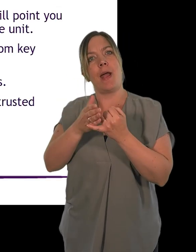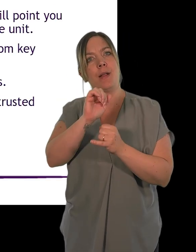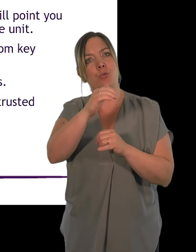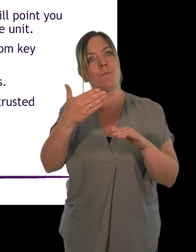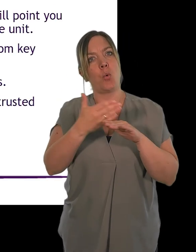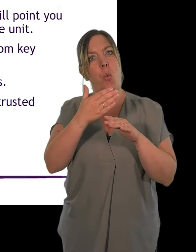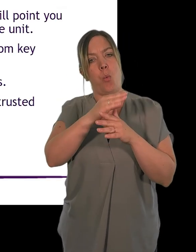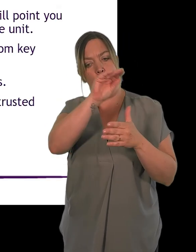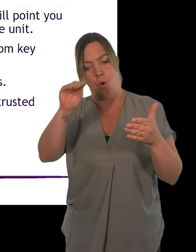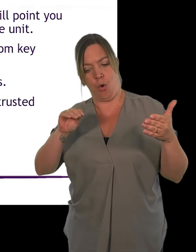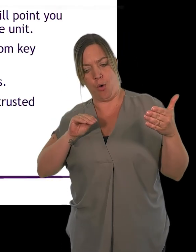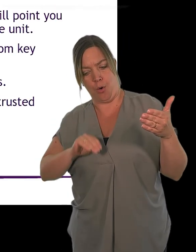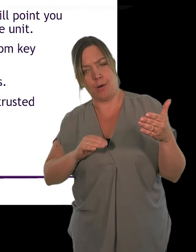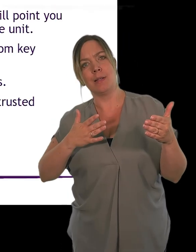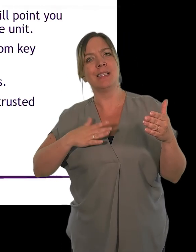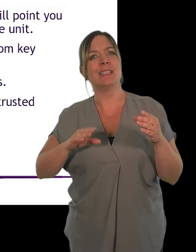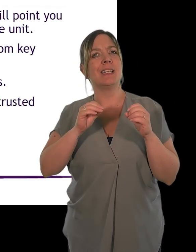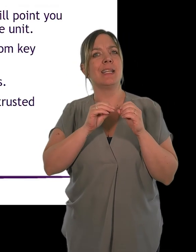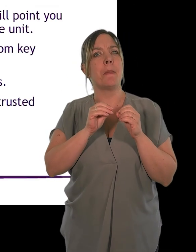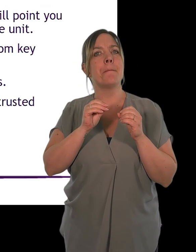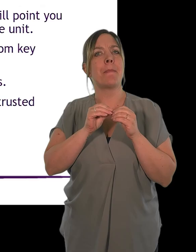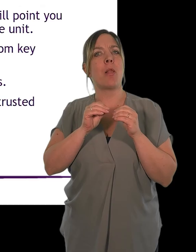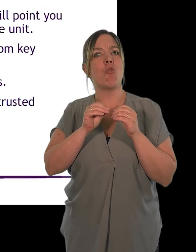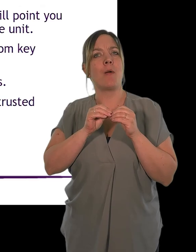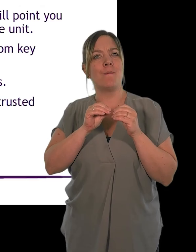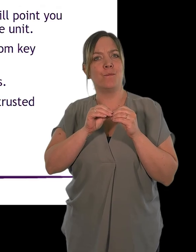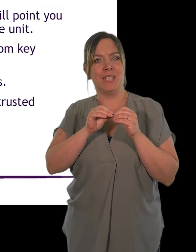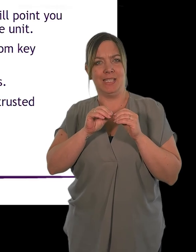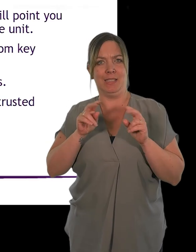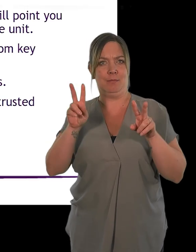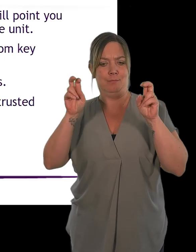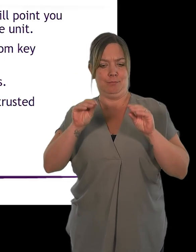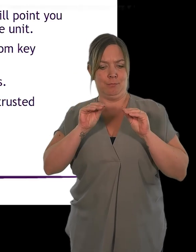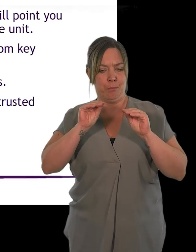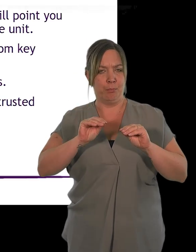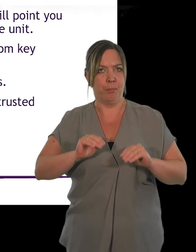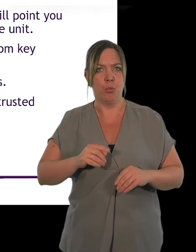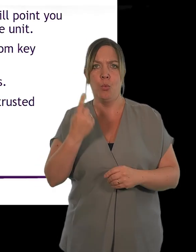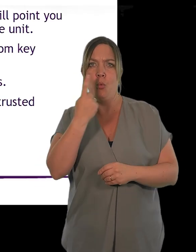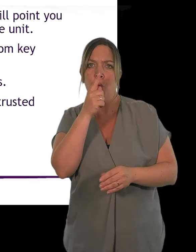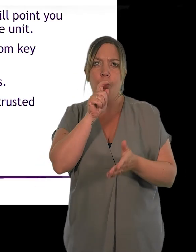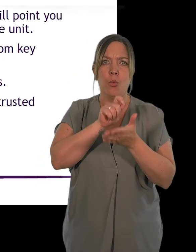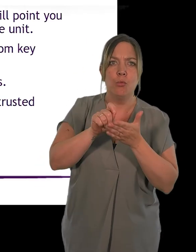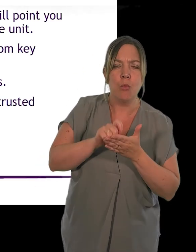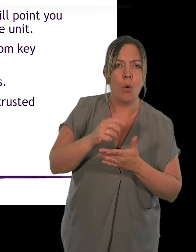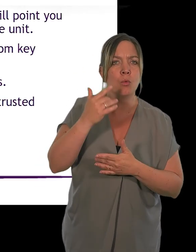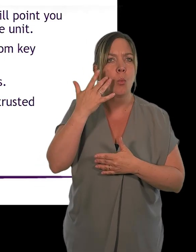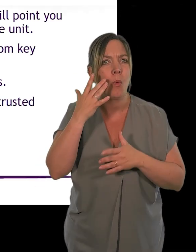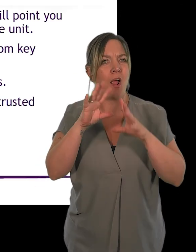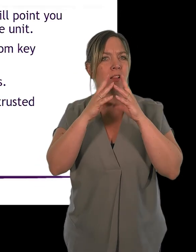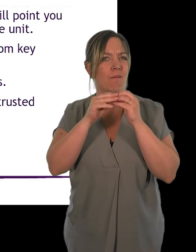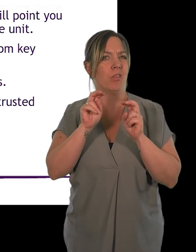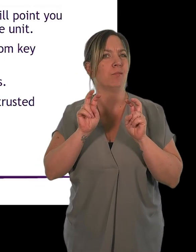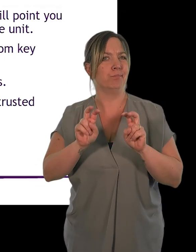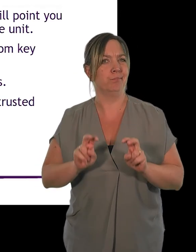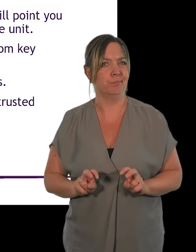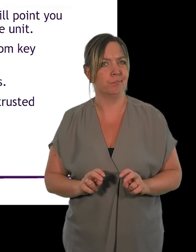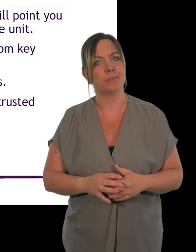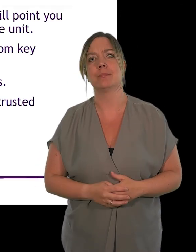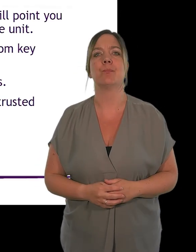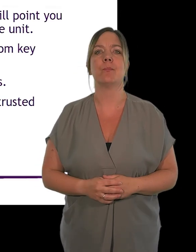So for the next part of preparing for the assessment, I want to talk about reviewing the relevant resources.